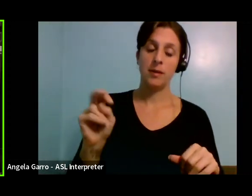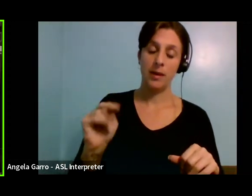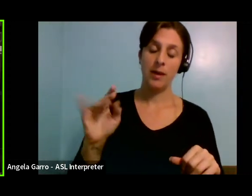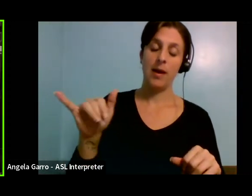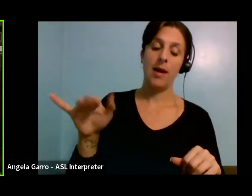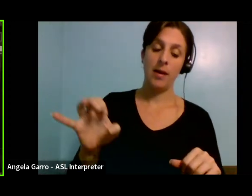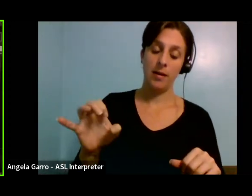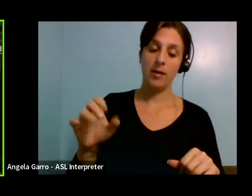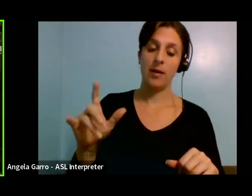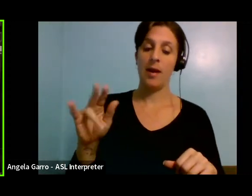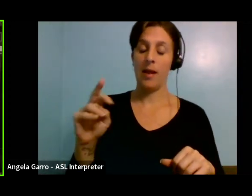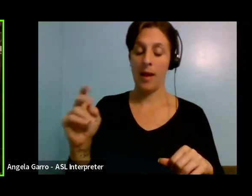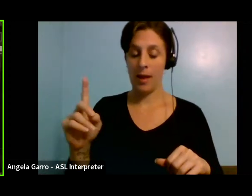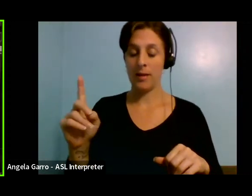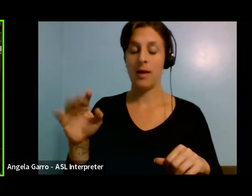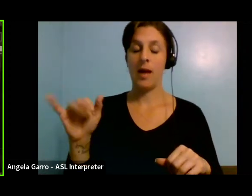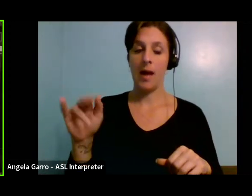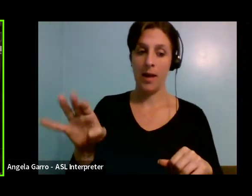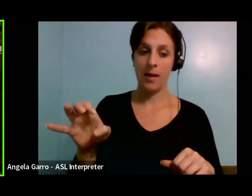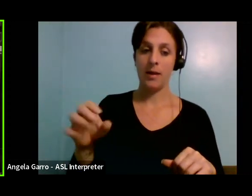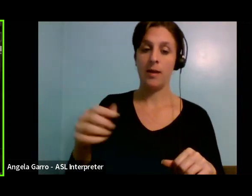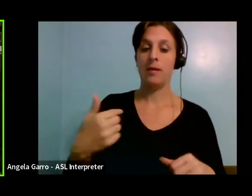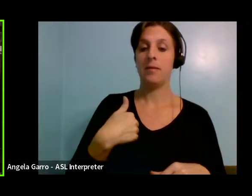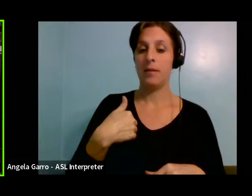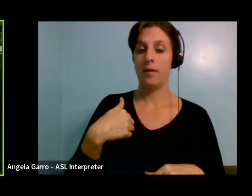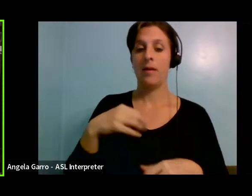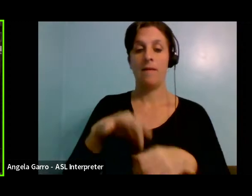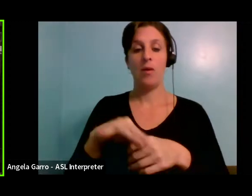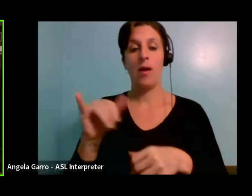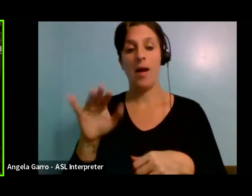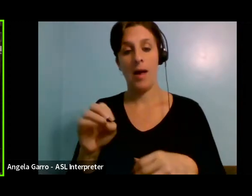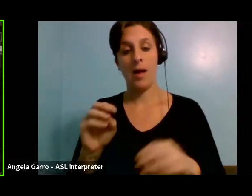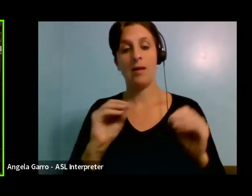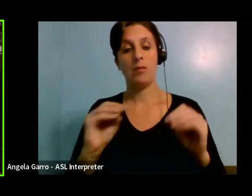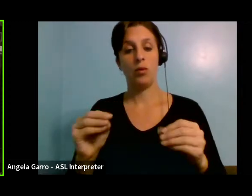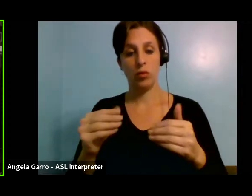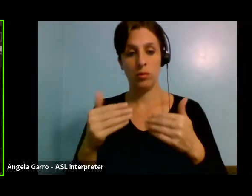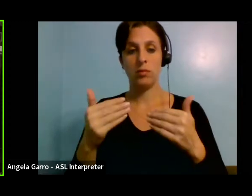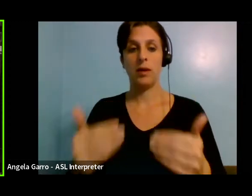Aye. trustee Land, Aye. and I vote aye. Motion carries.